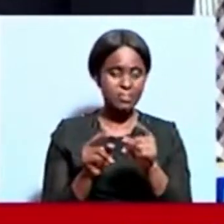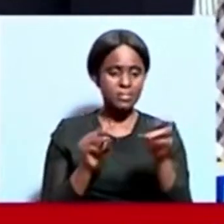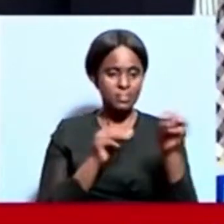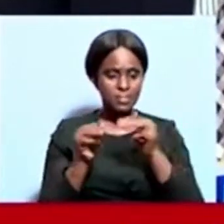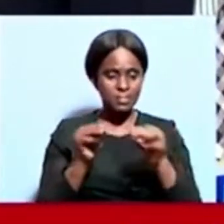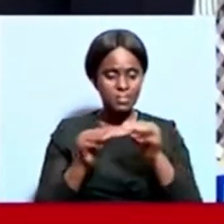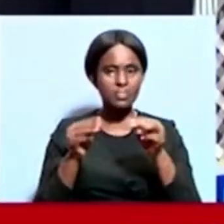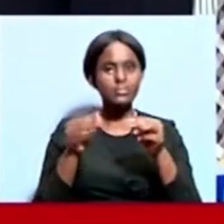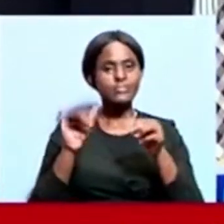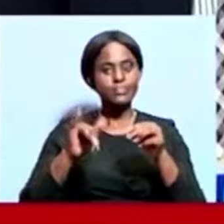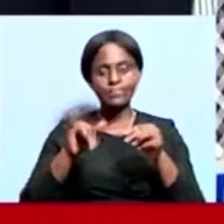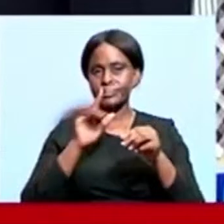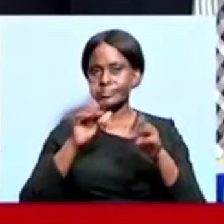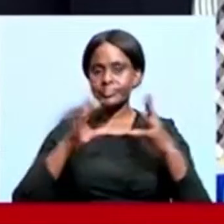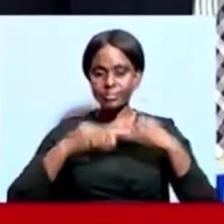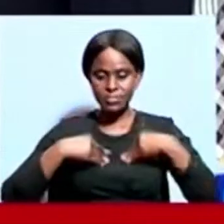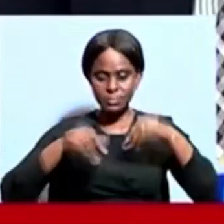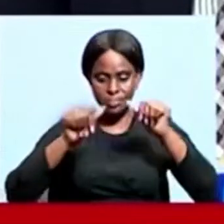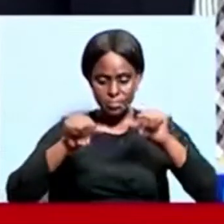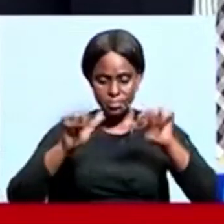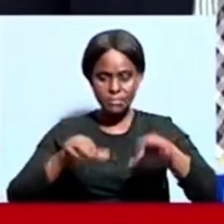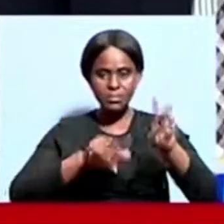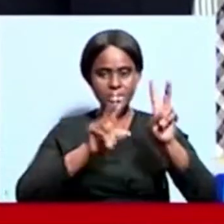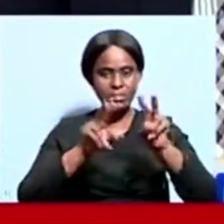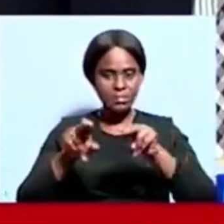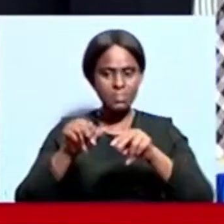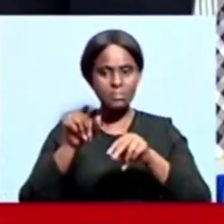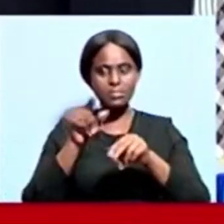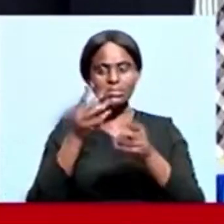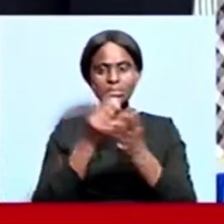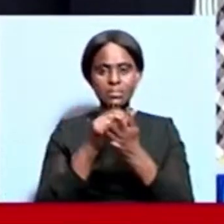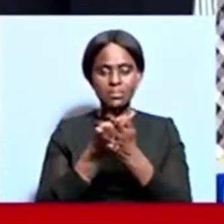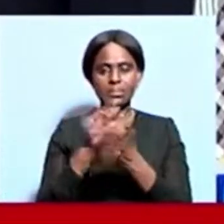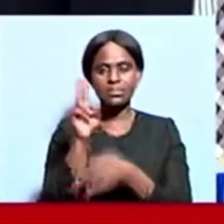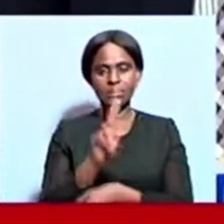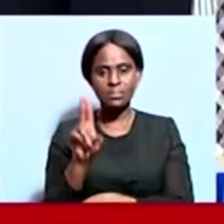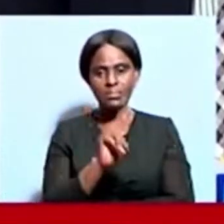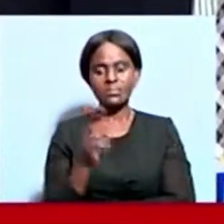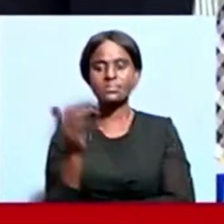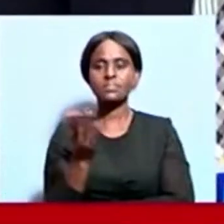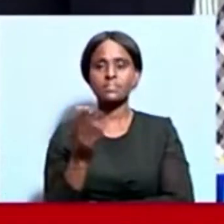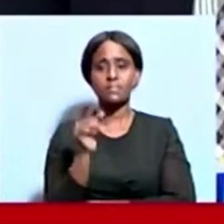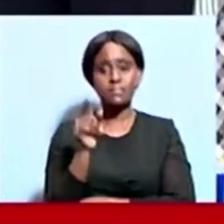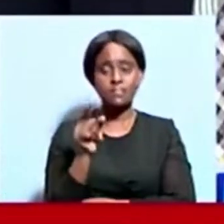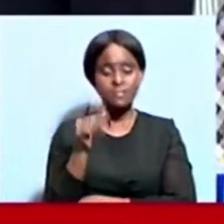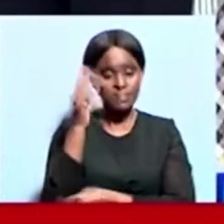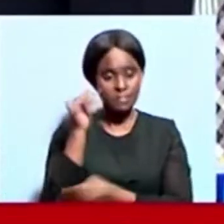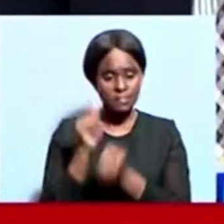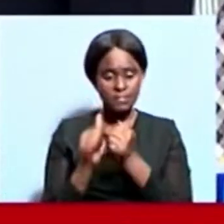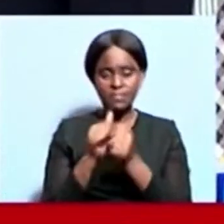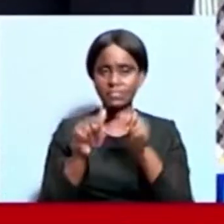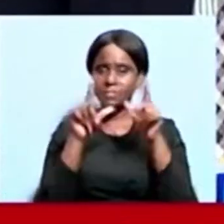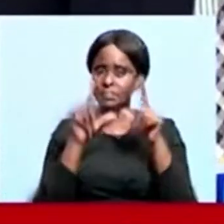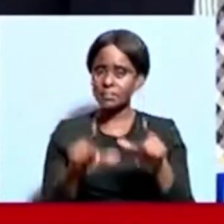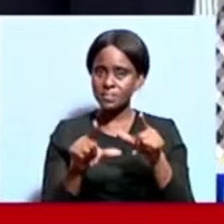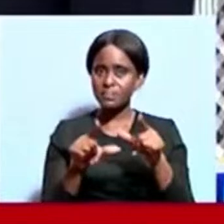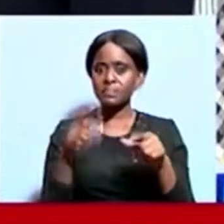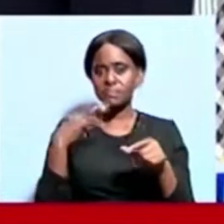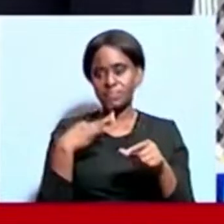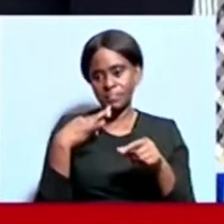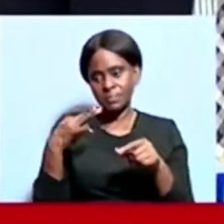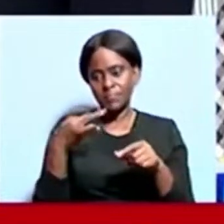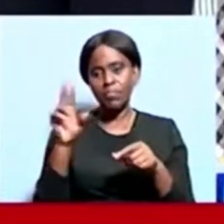Management wishes to acknowledge the auditor's observation of unspent bursaries grants, and this is due to low uptake in